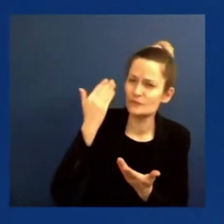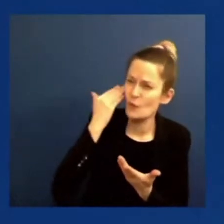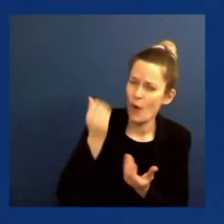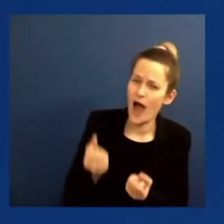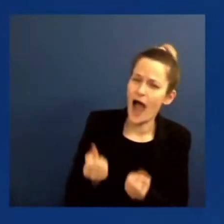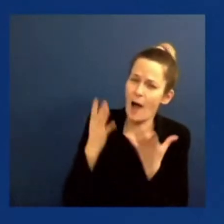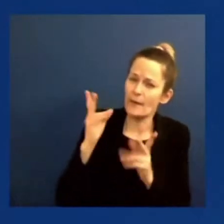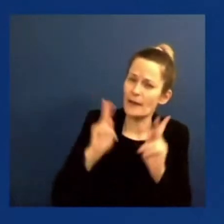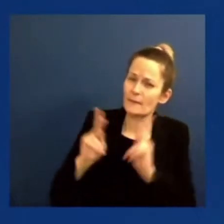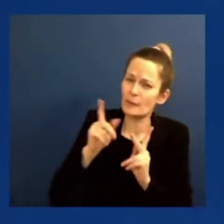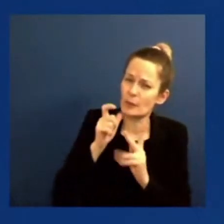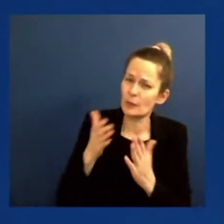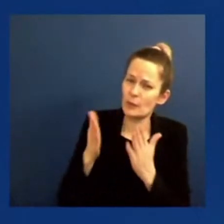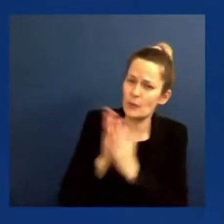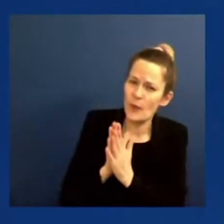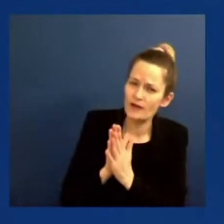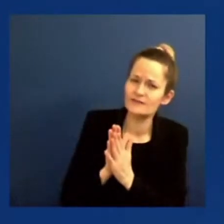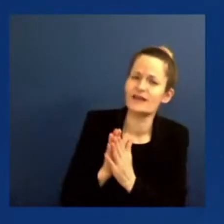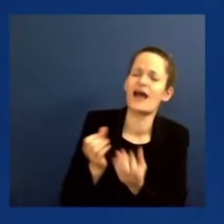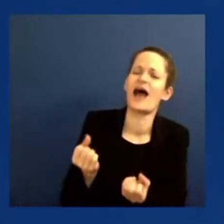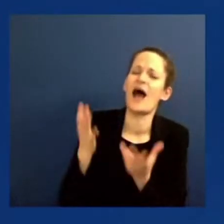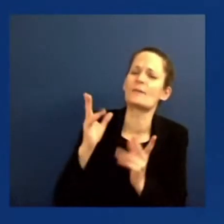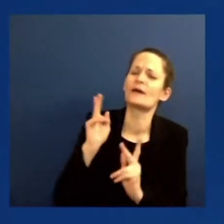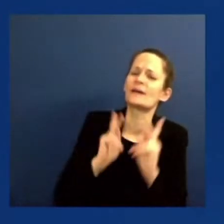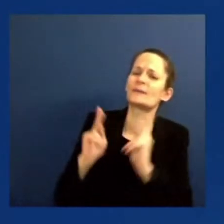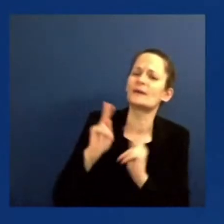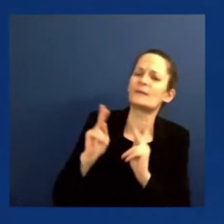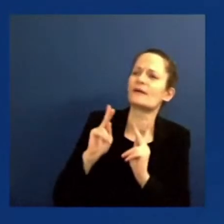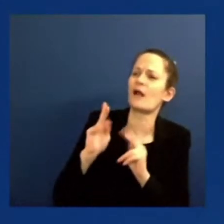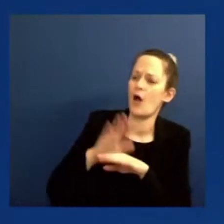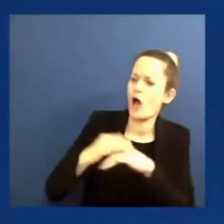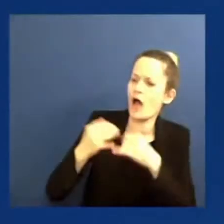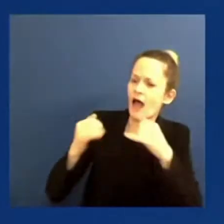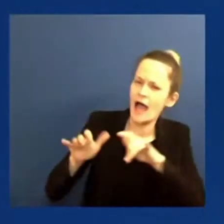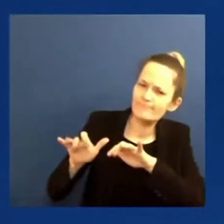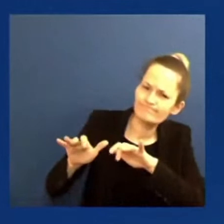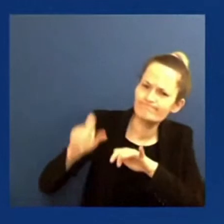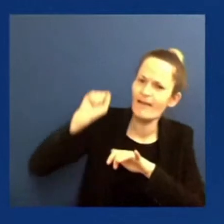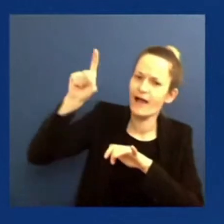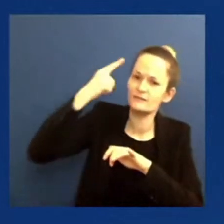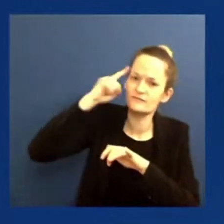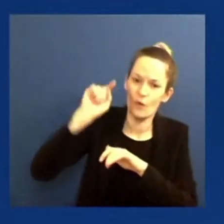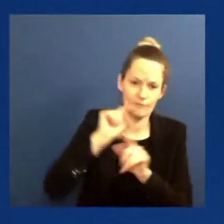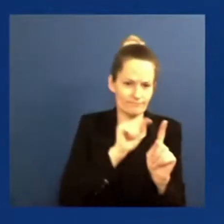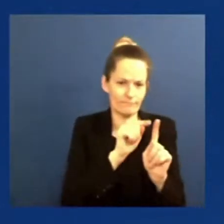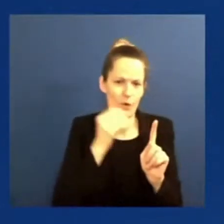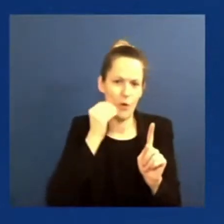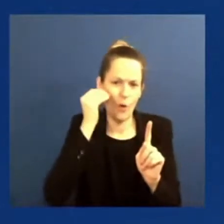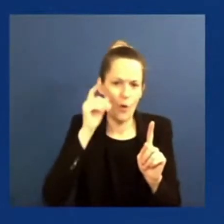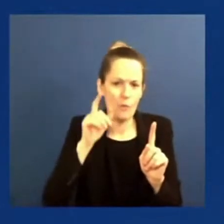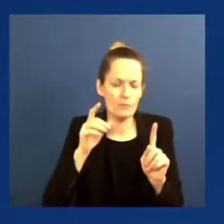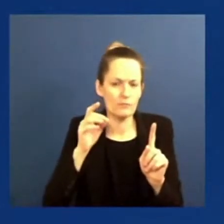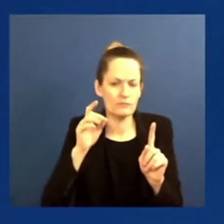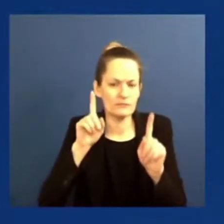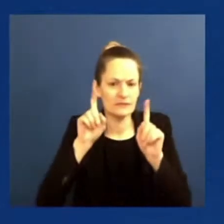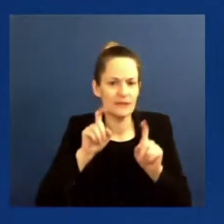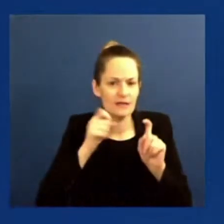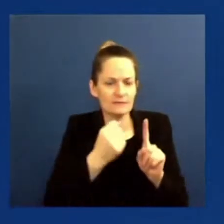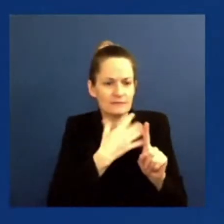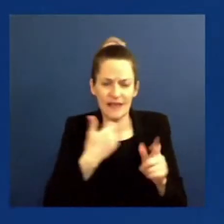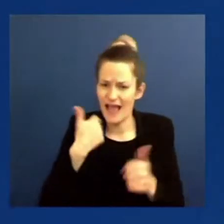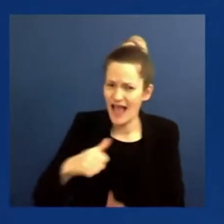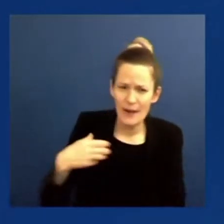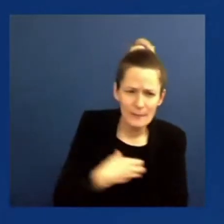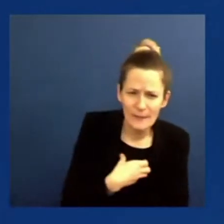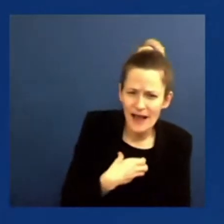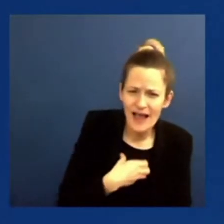and have you heard many complaints around that issue that people are having where they don't enter their apartment number correctly, it shows